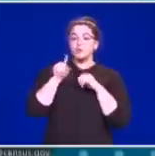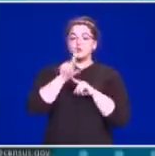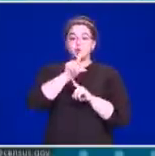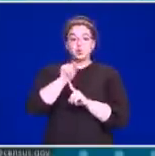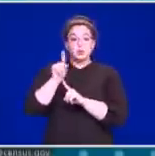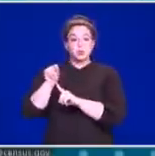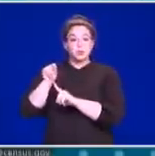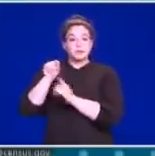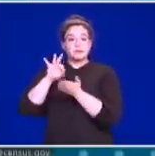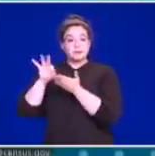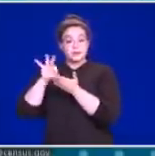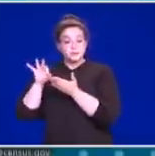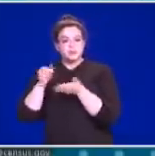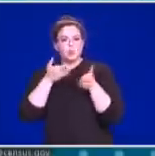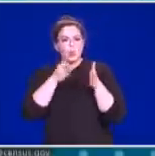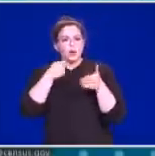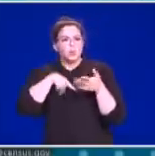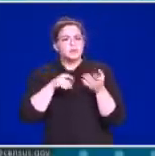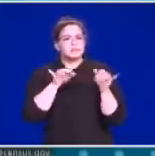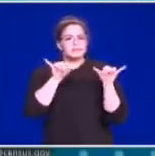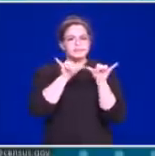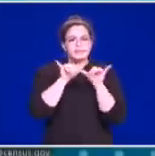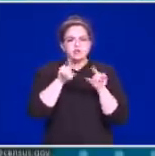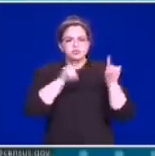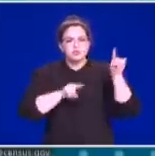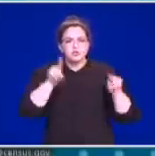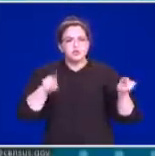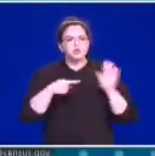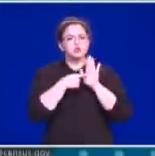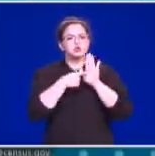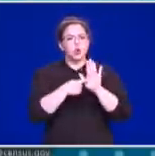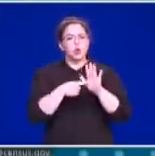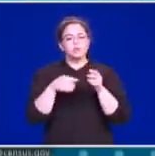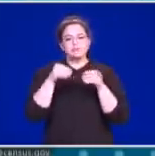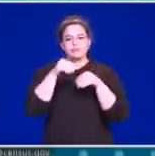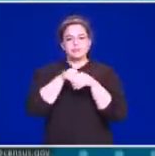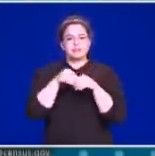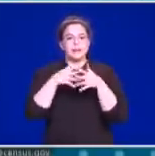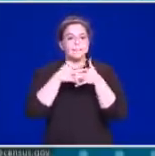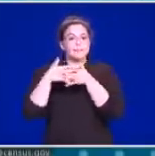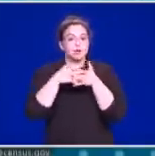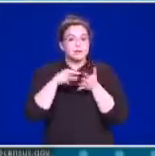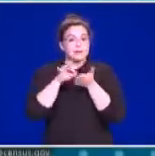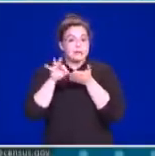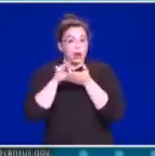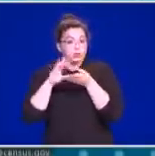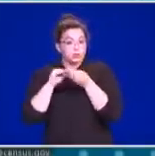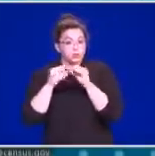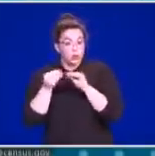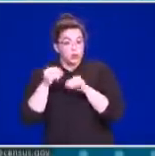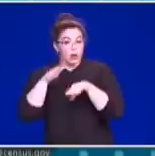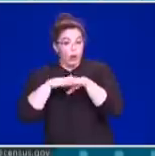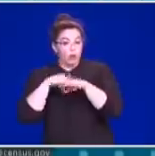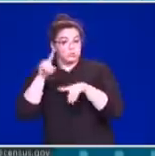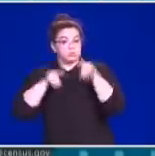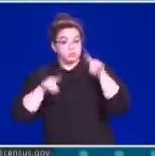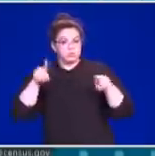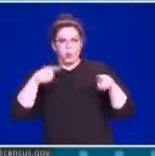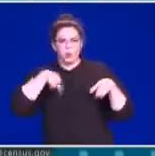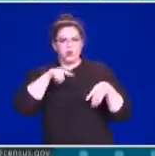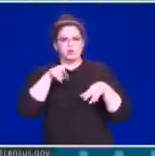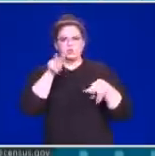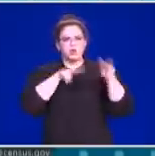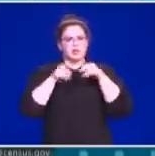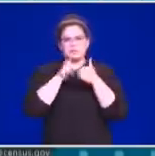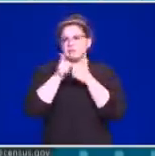2020 census, the ways in which we're measuring diversity are detailed in our America Counts story on diversity. And we're looking beyond the measures that have been